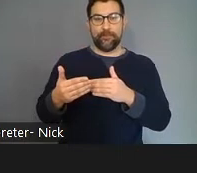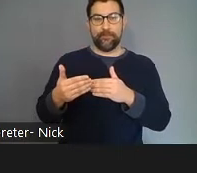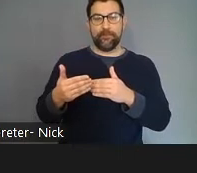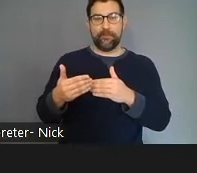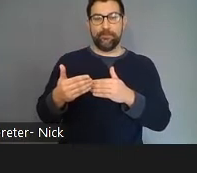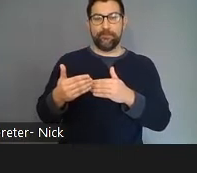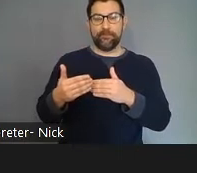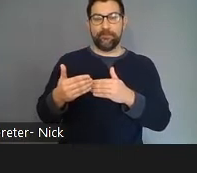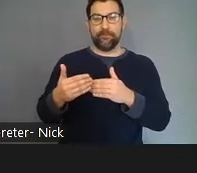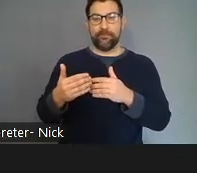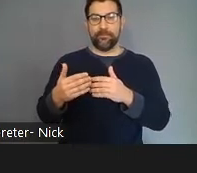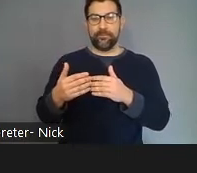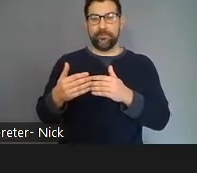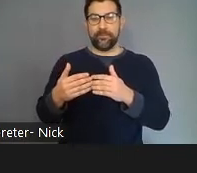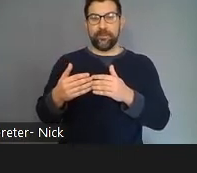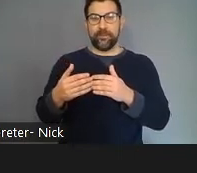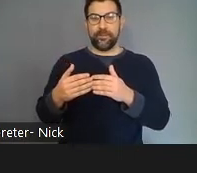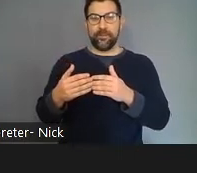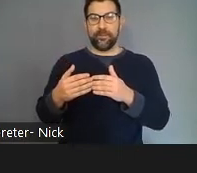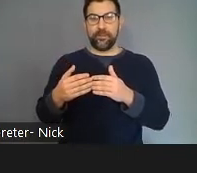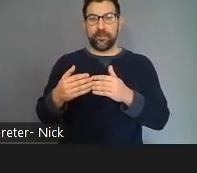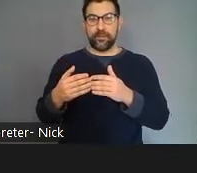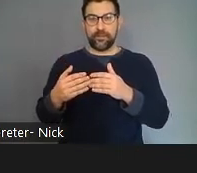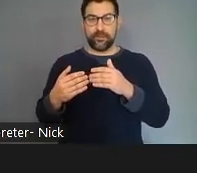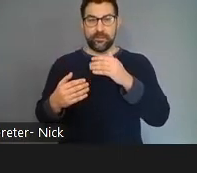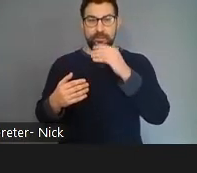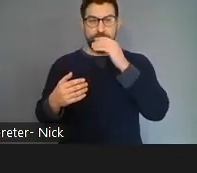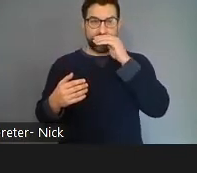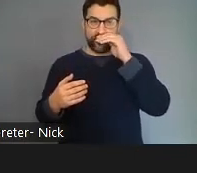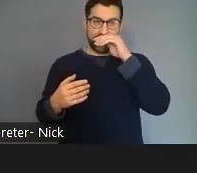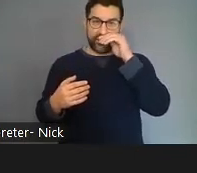so. That's all I can think of for right now, but yeah.